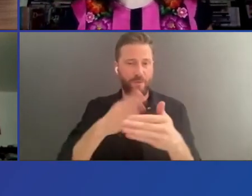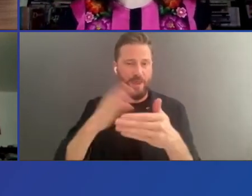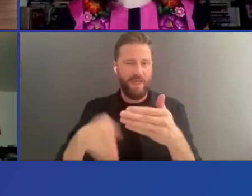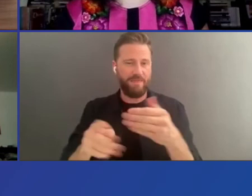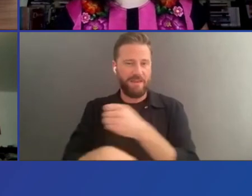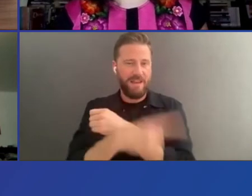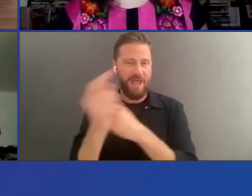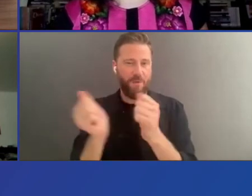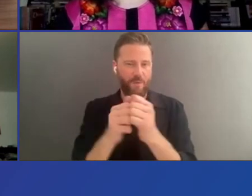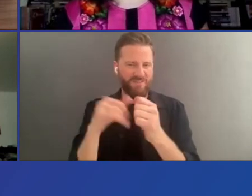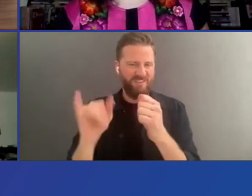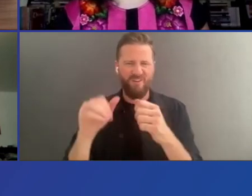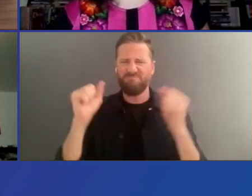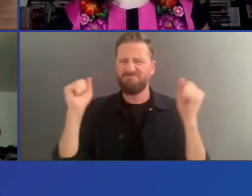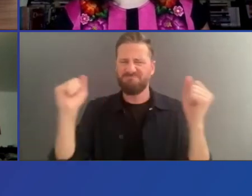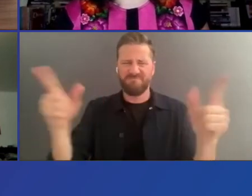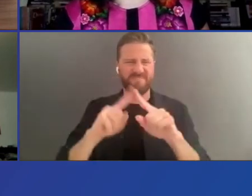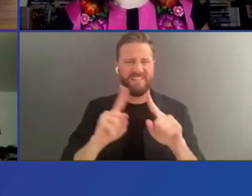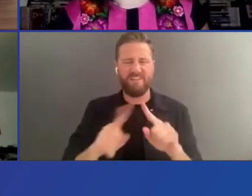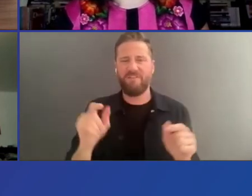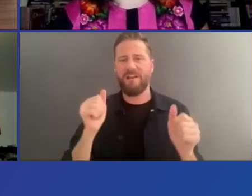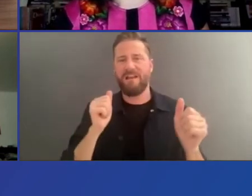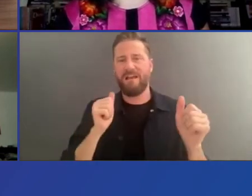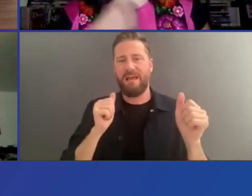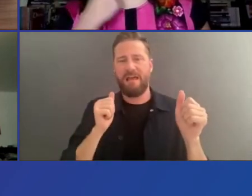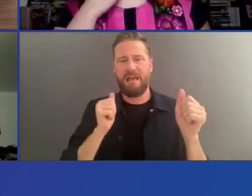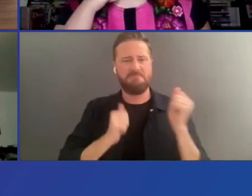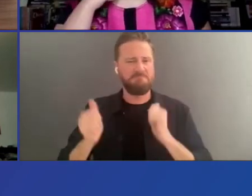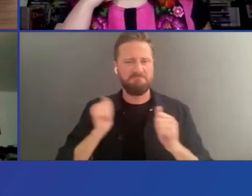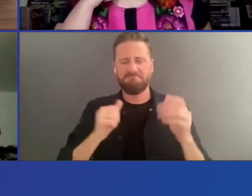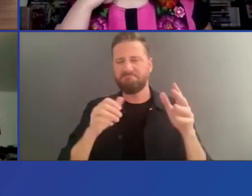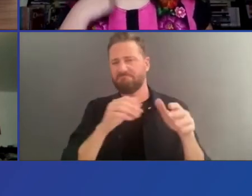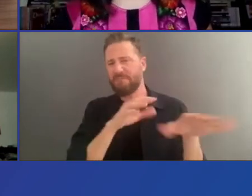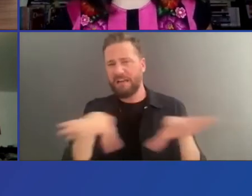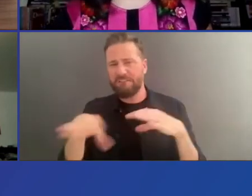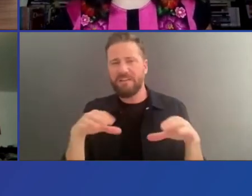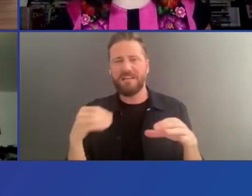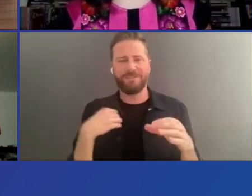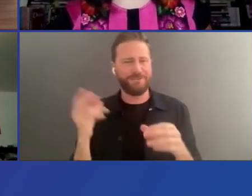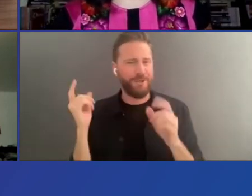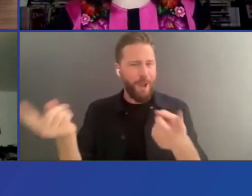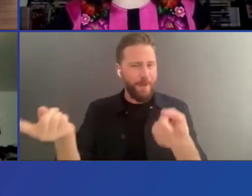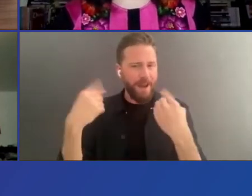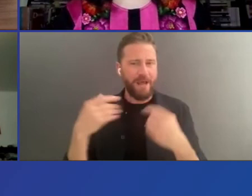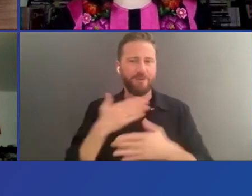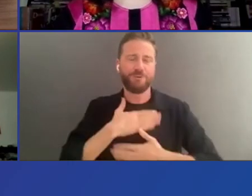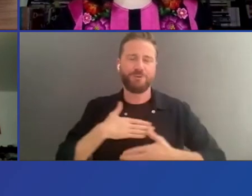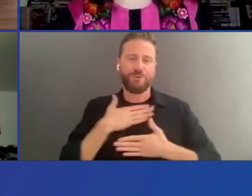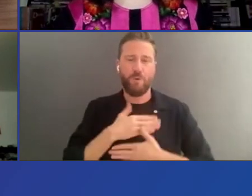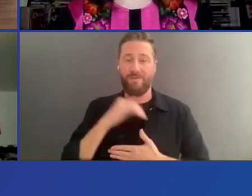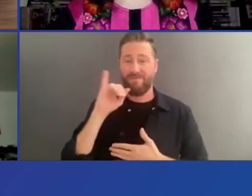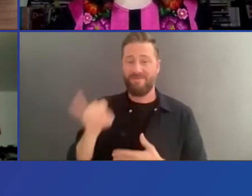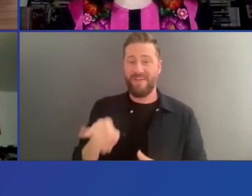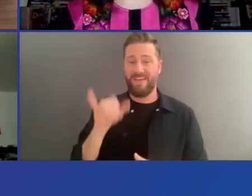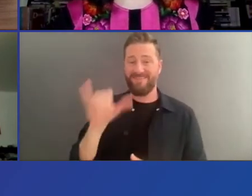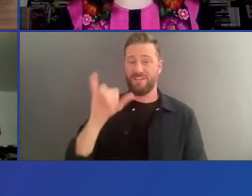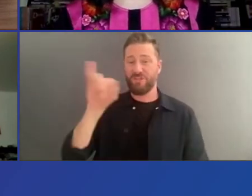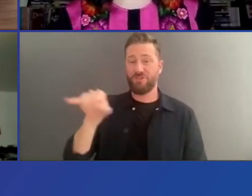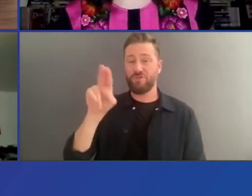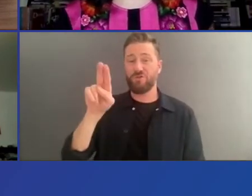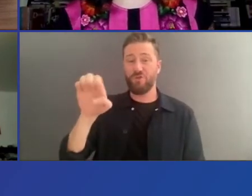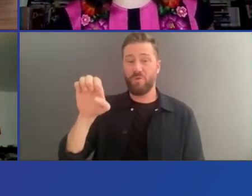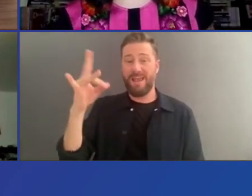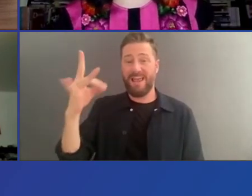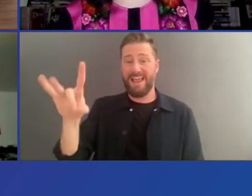All kinds of activities free to the public. Just come on out and enjoy. That is June 18th from